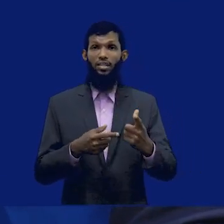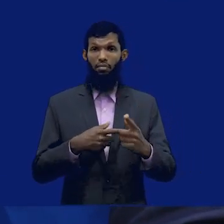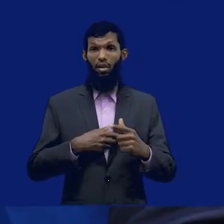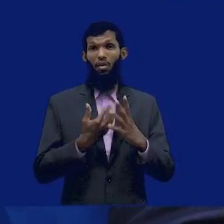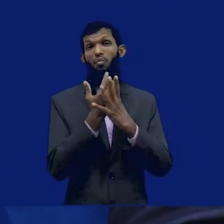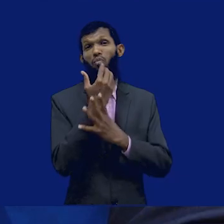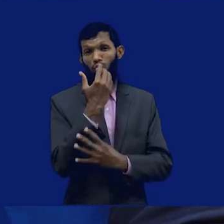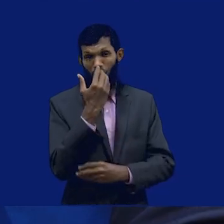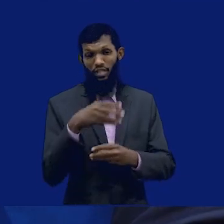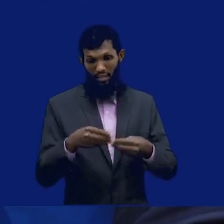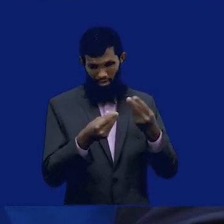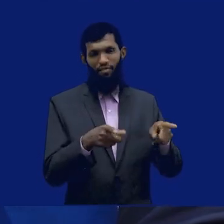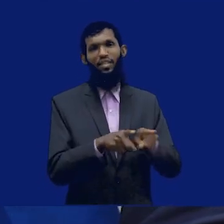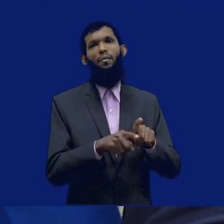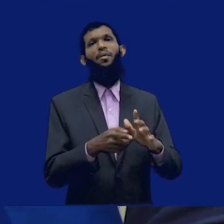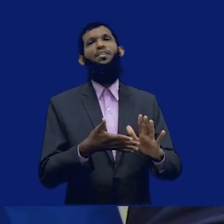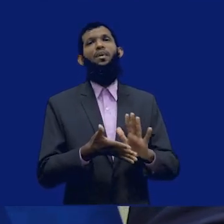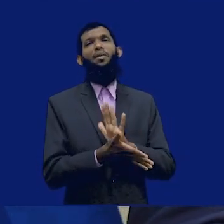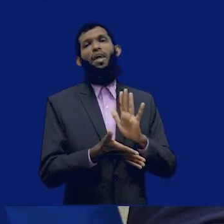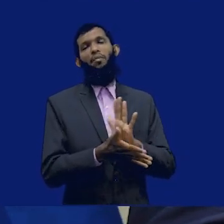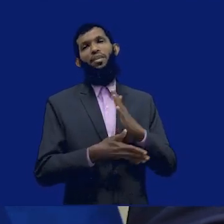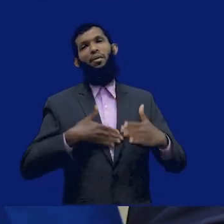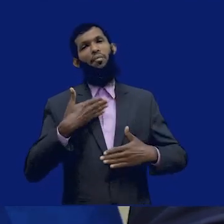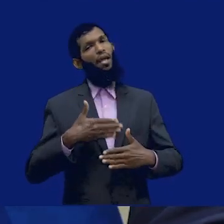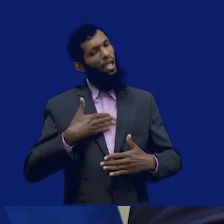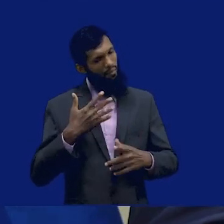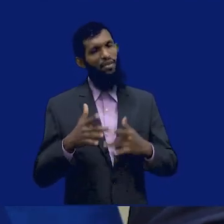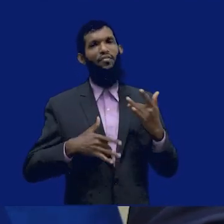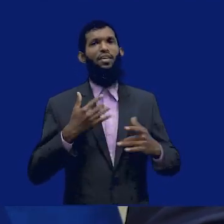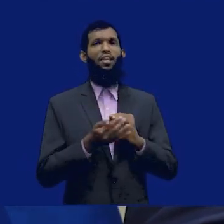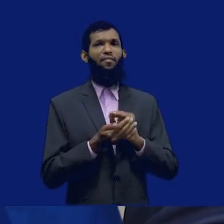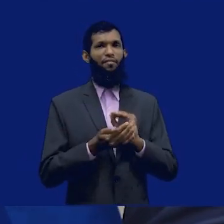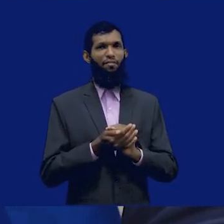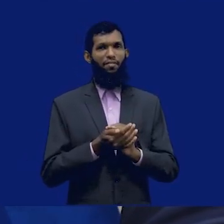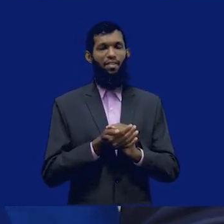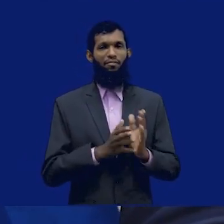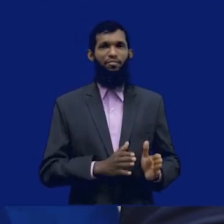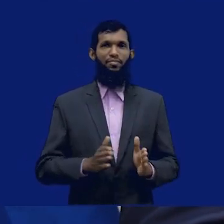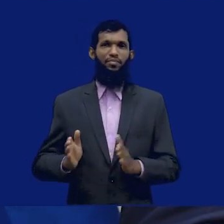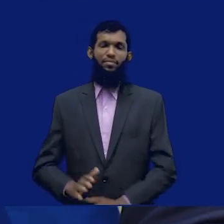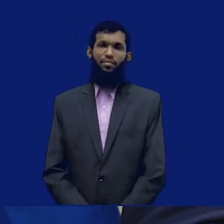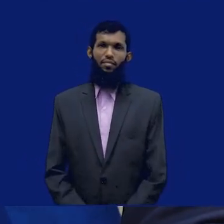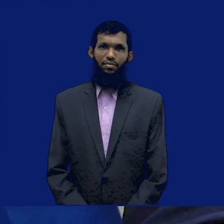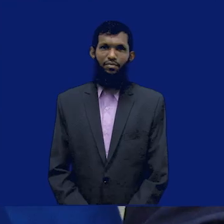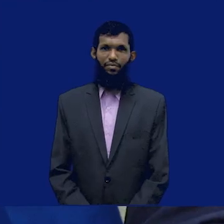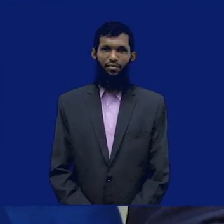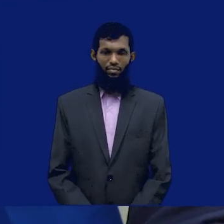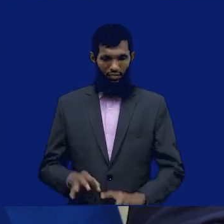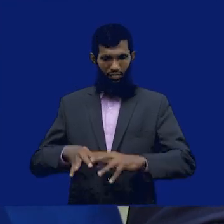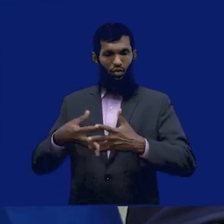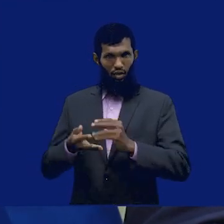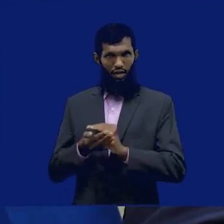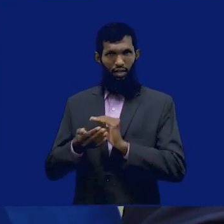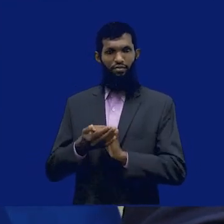words to those categories of people whom zakat is distributed. So Allah subhanahu wa ta'ala, He says